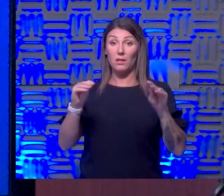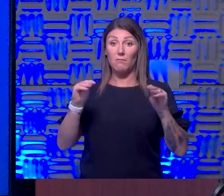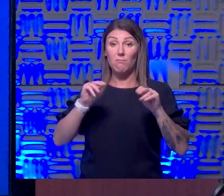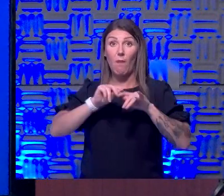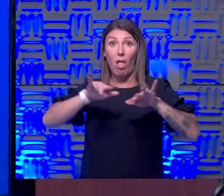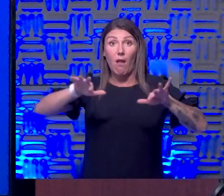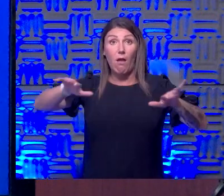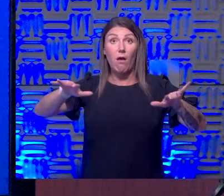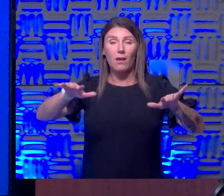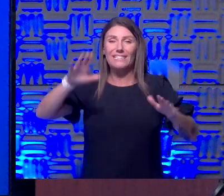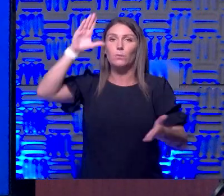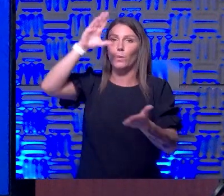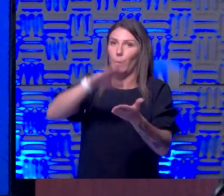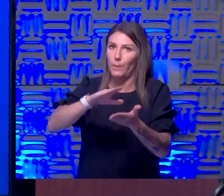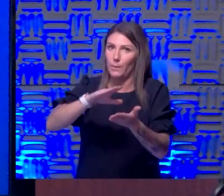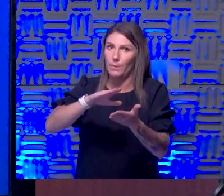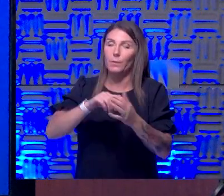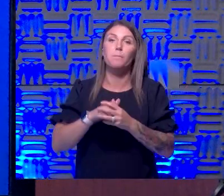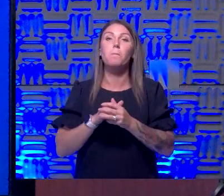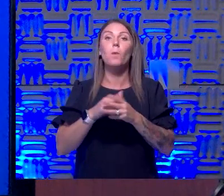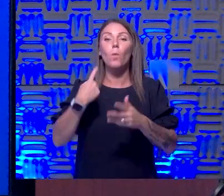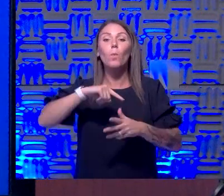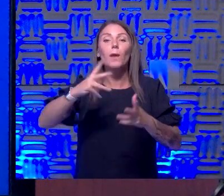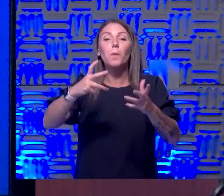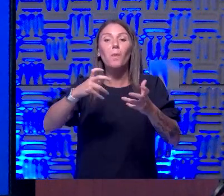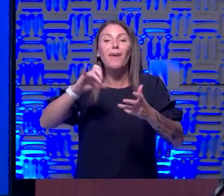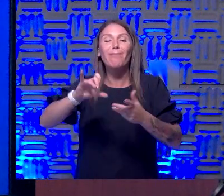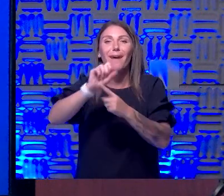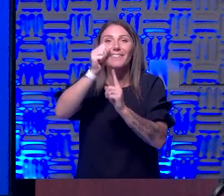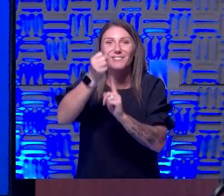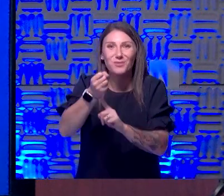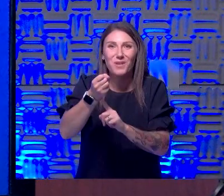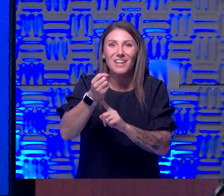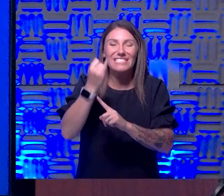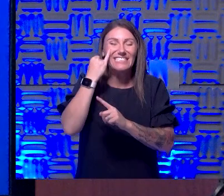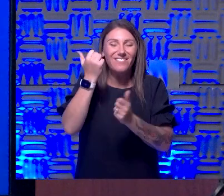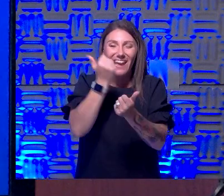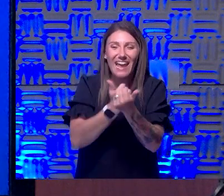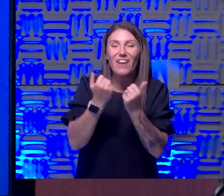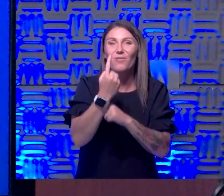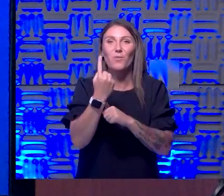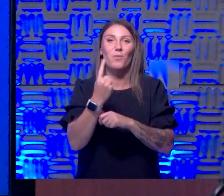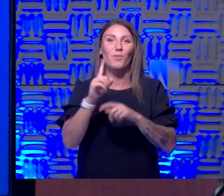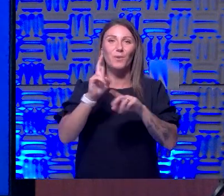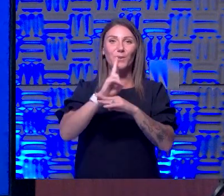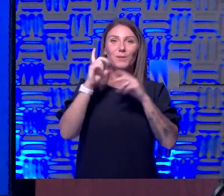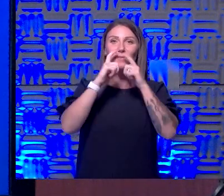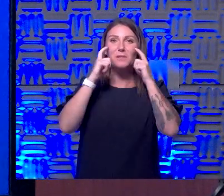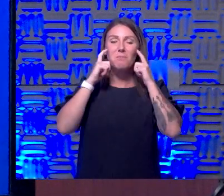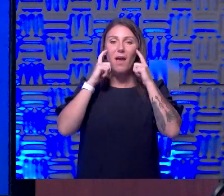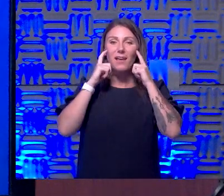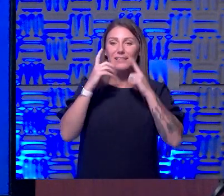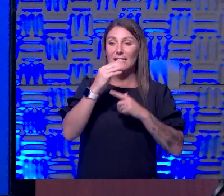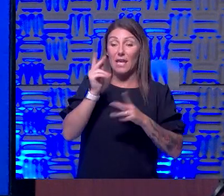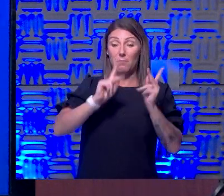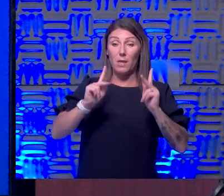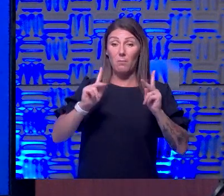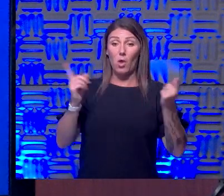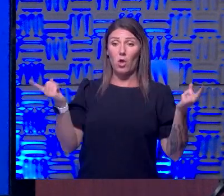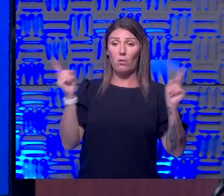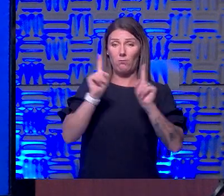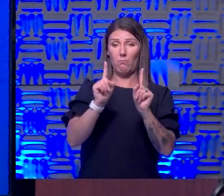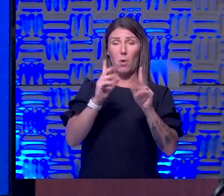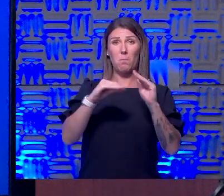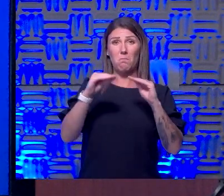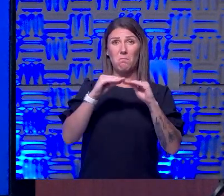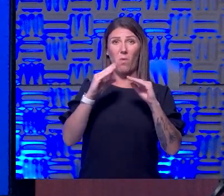So that's the situation we want people to be in. We want if everyone is wearing a mask, then when people get into close contact with each other, when they're around each